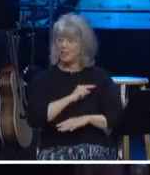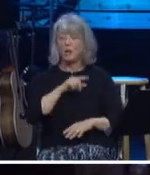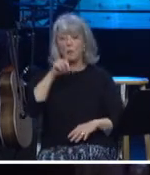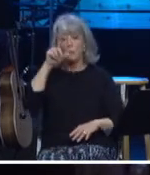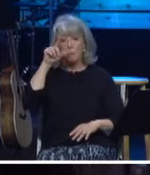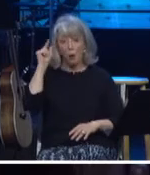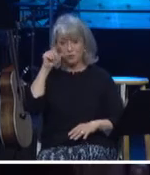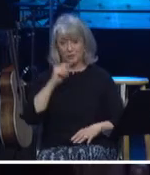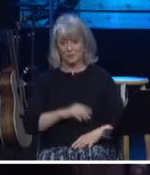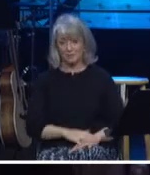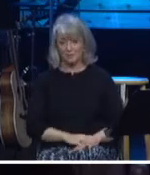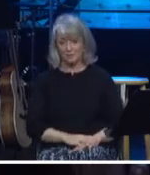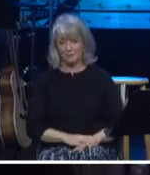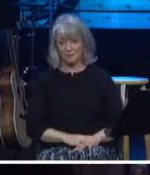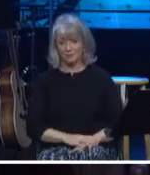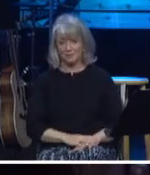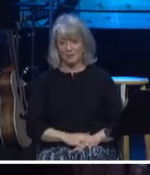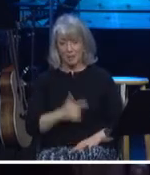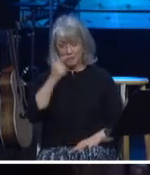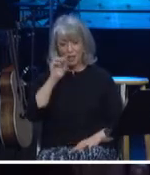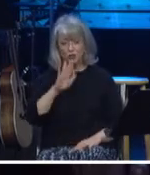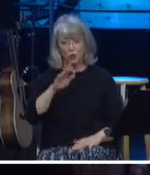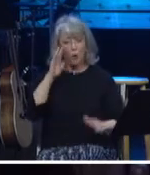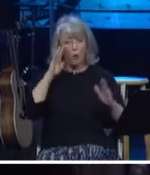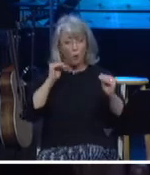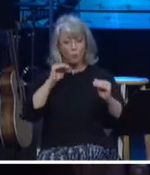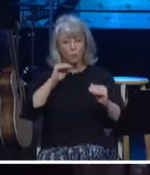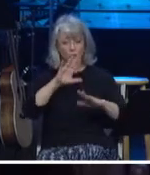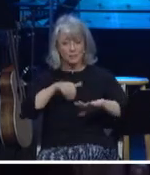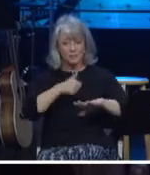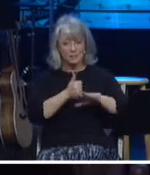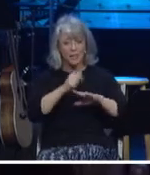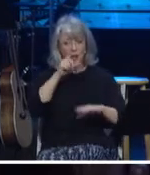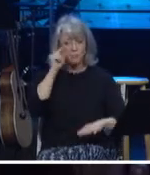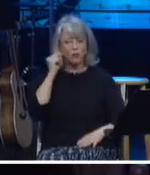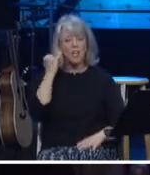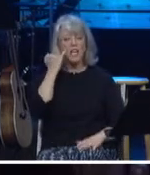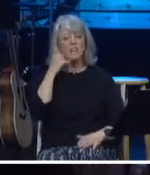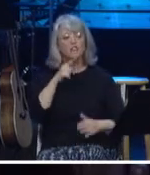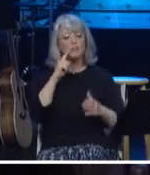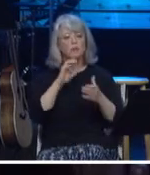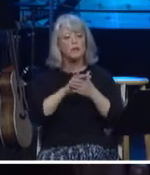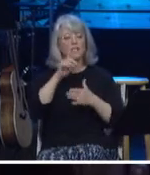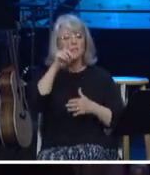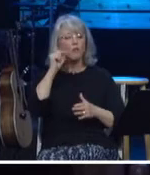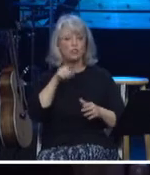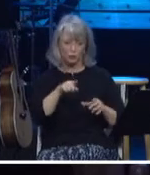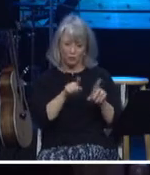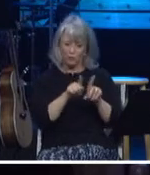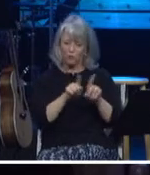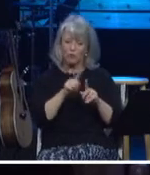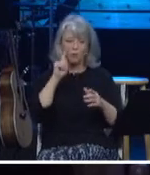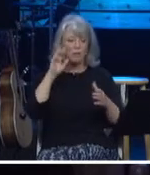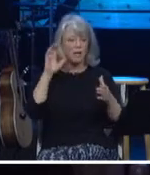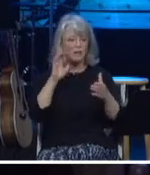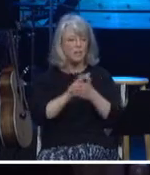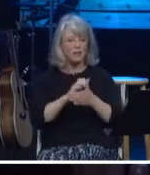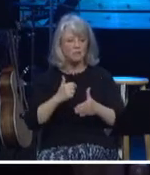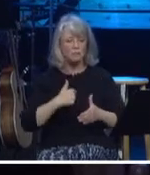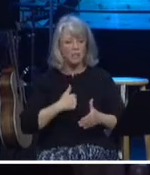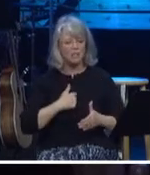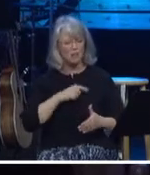whom you have set your hope. For if you believed Moses, you would believe me, for he wrote about